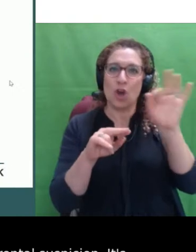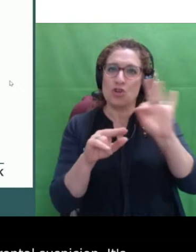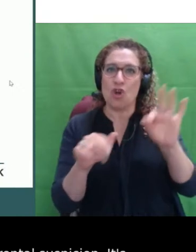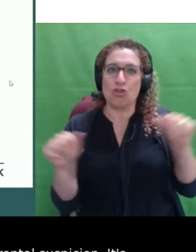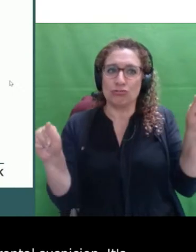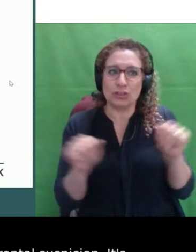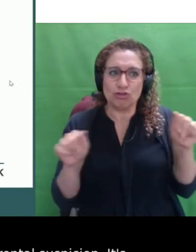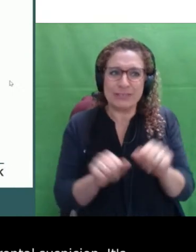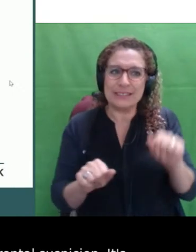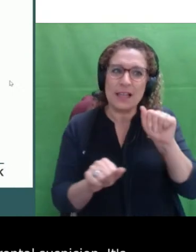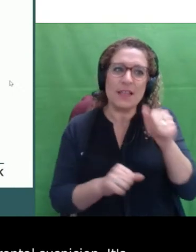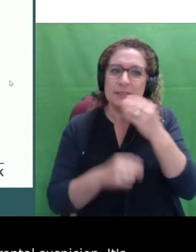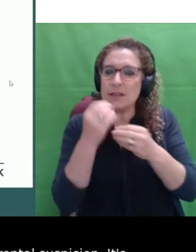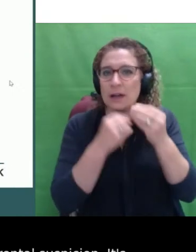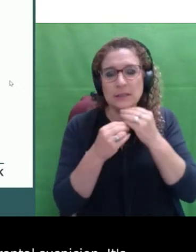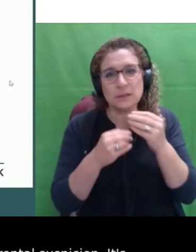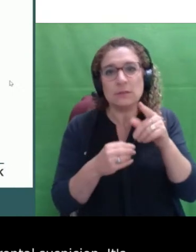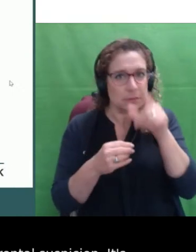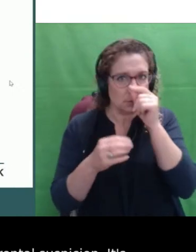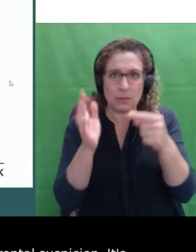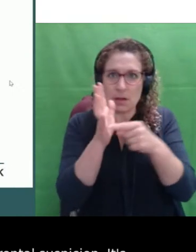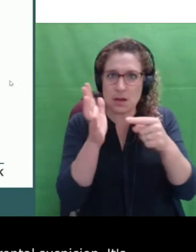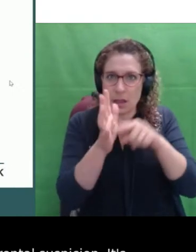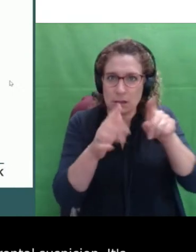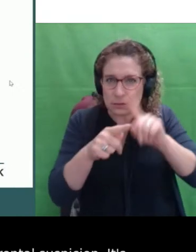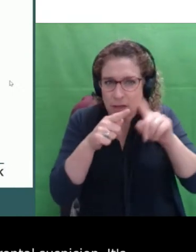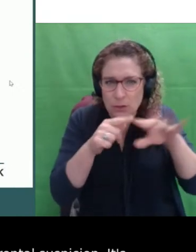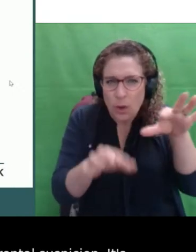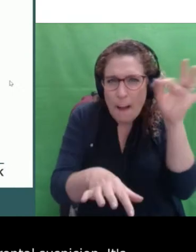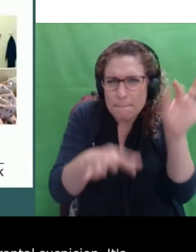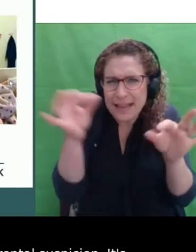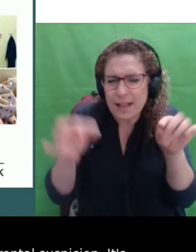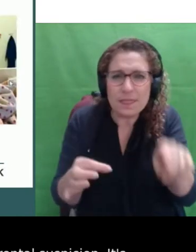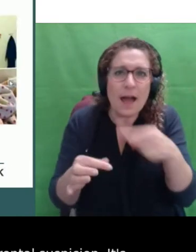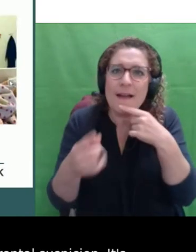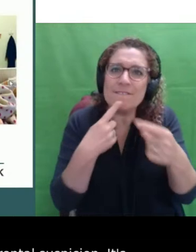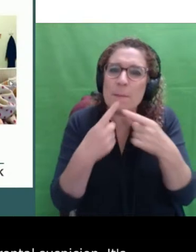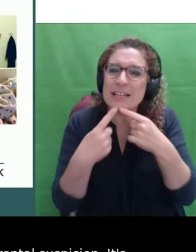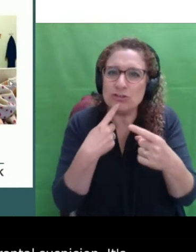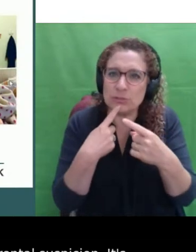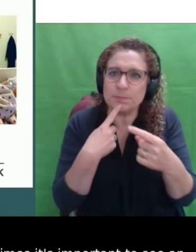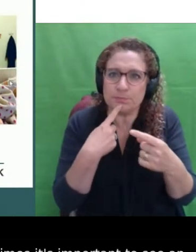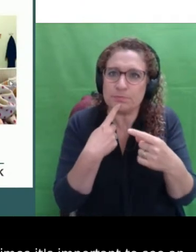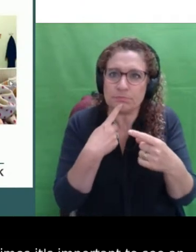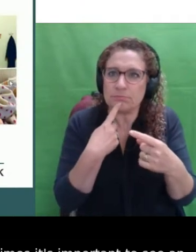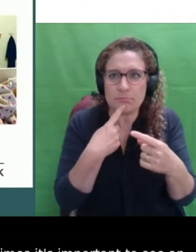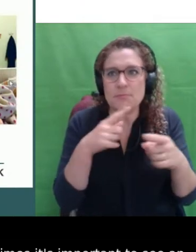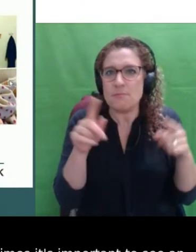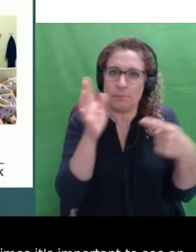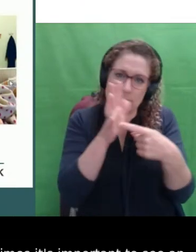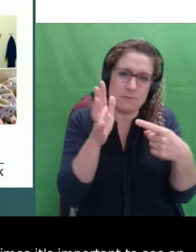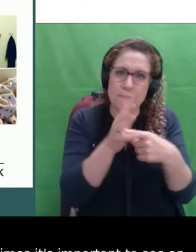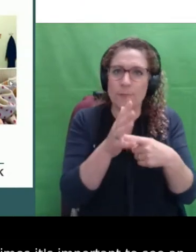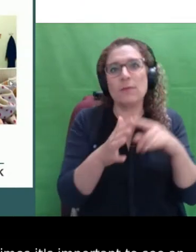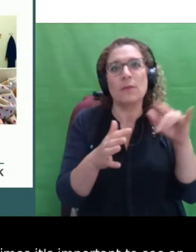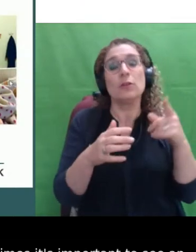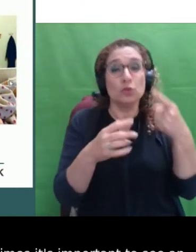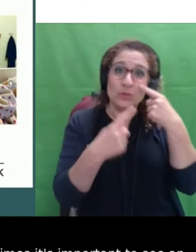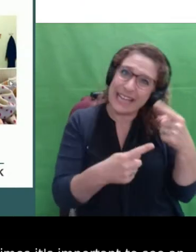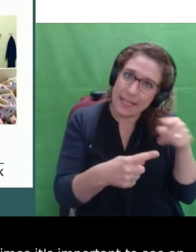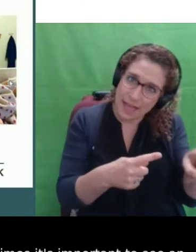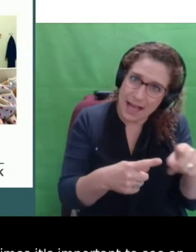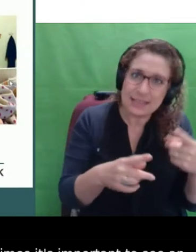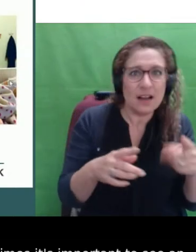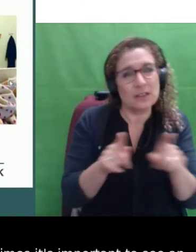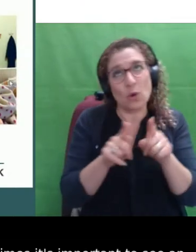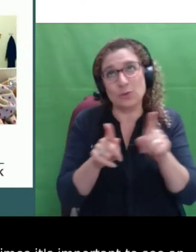as important to see analogists to unpick that information as it is to um not see them so i know i'm